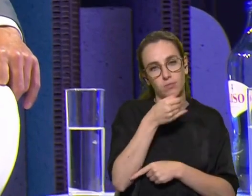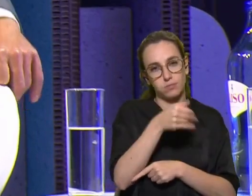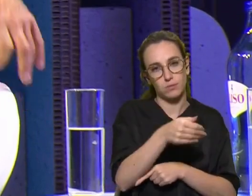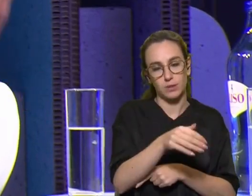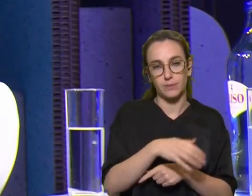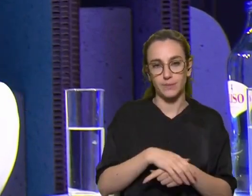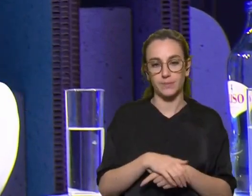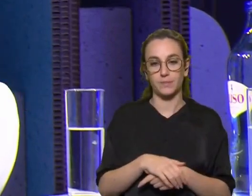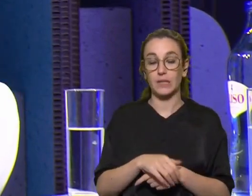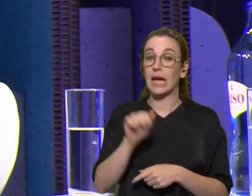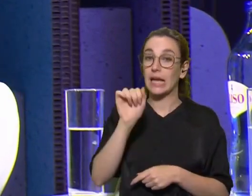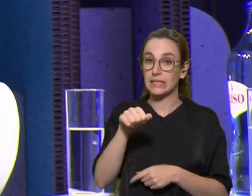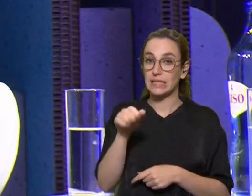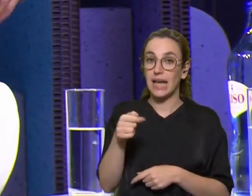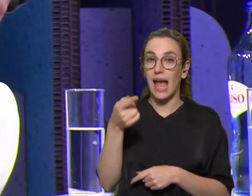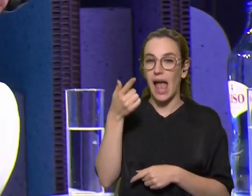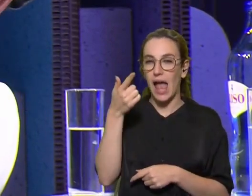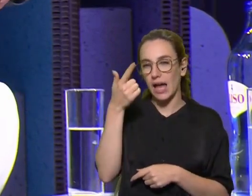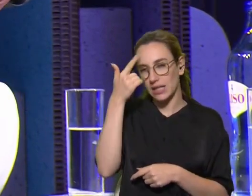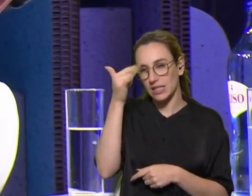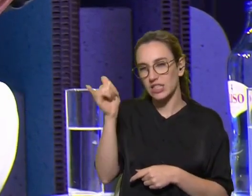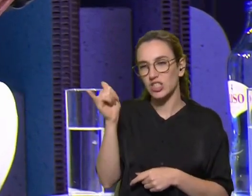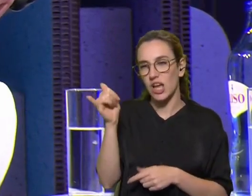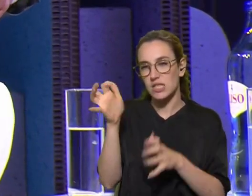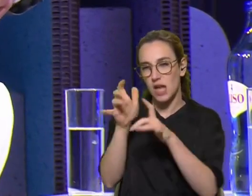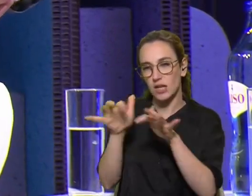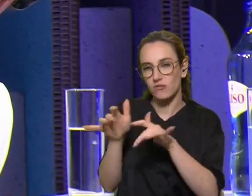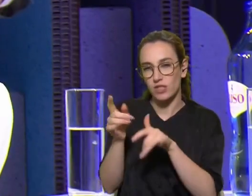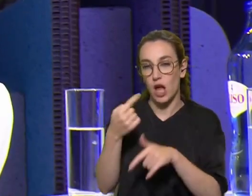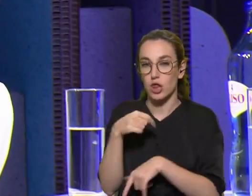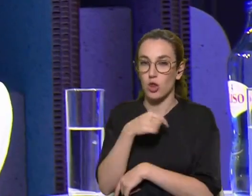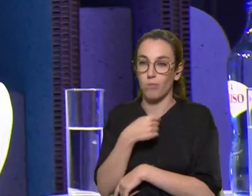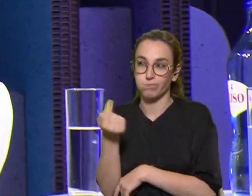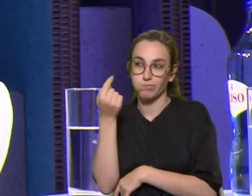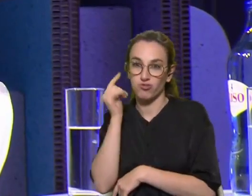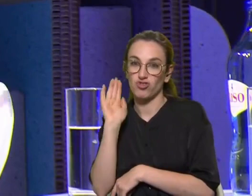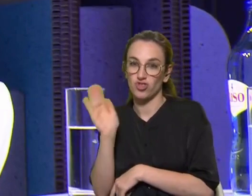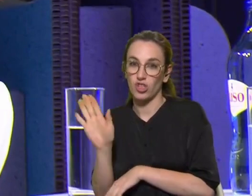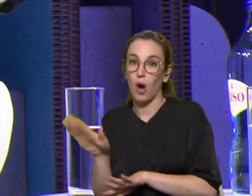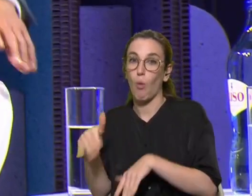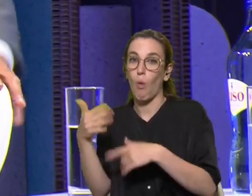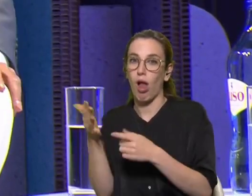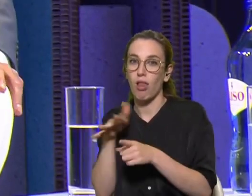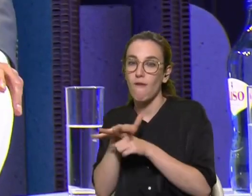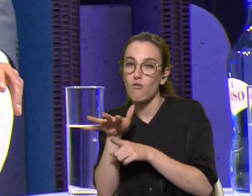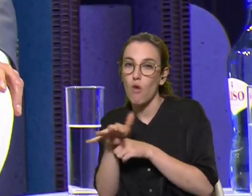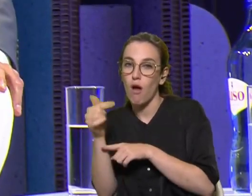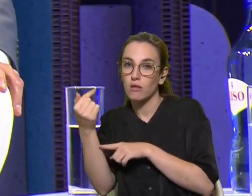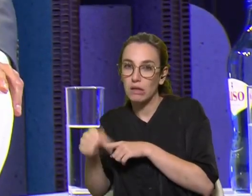So João Gama, artificial intelligence, we've already heard a little bit about the impact.